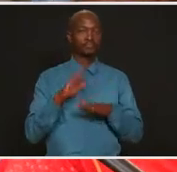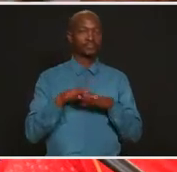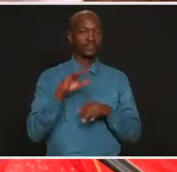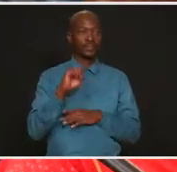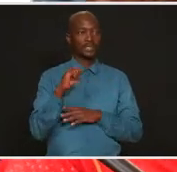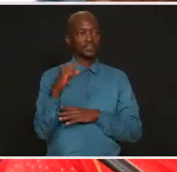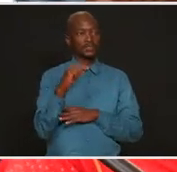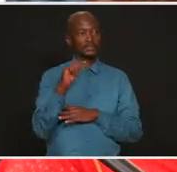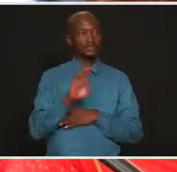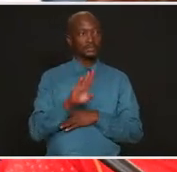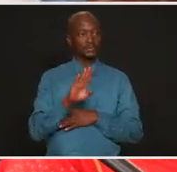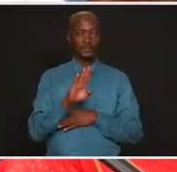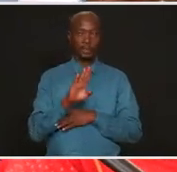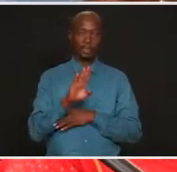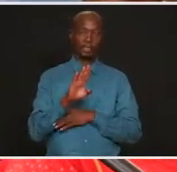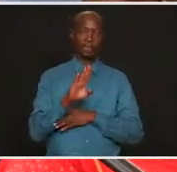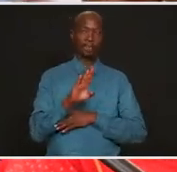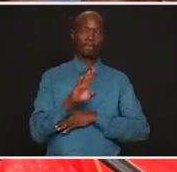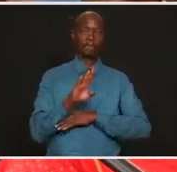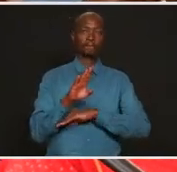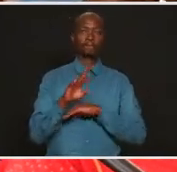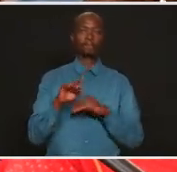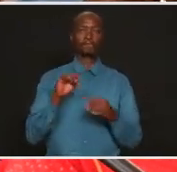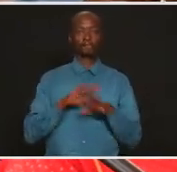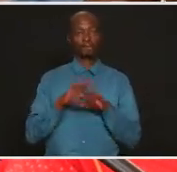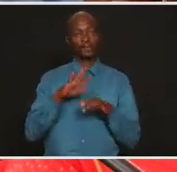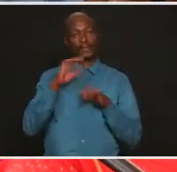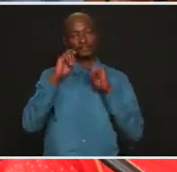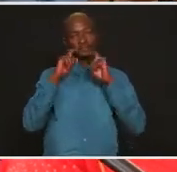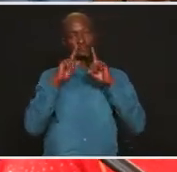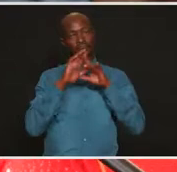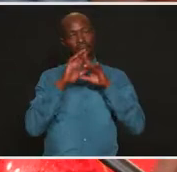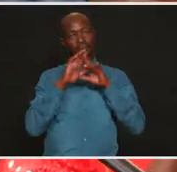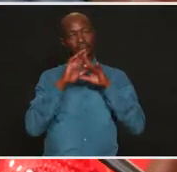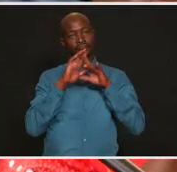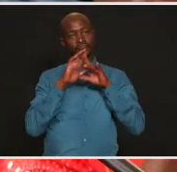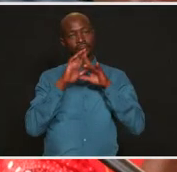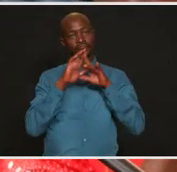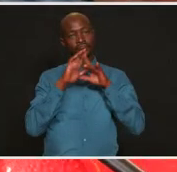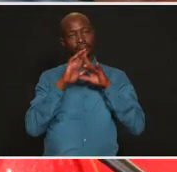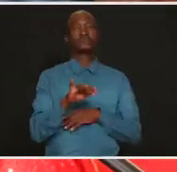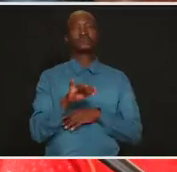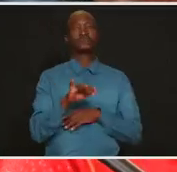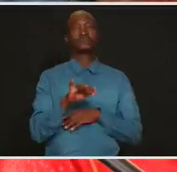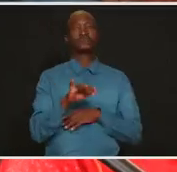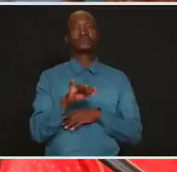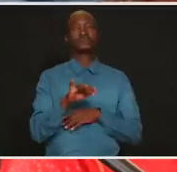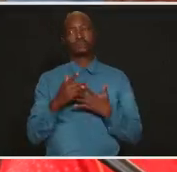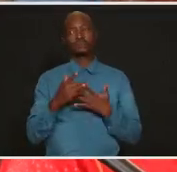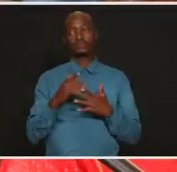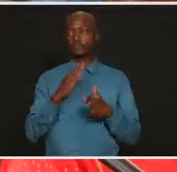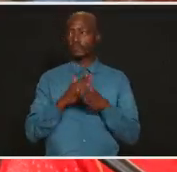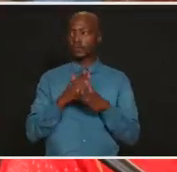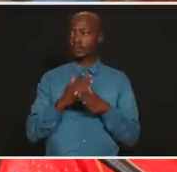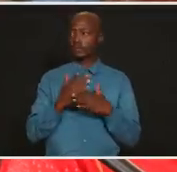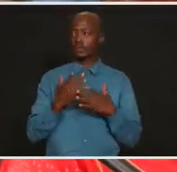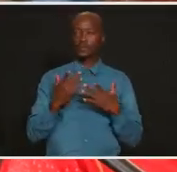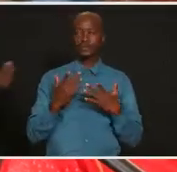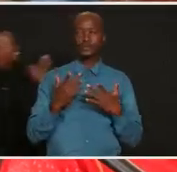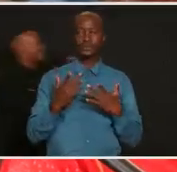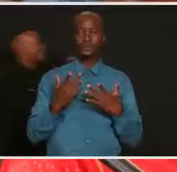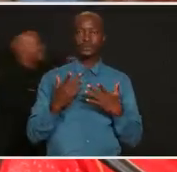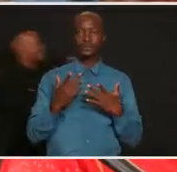sgps and I've realized that in the water they are doing